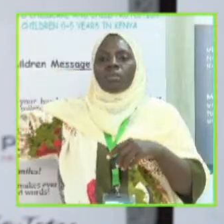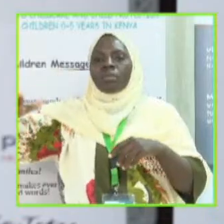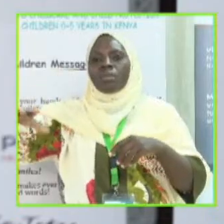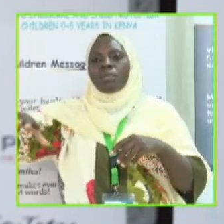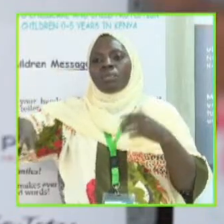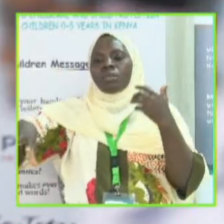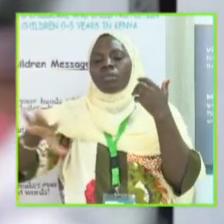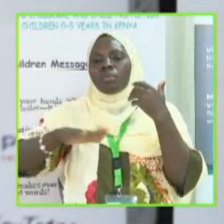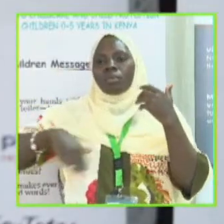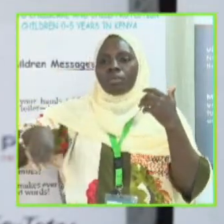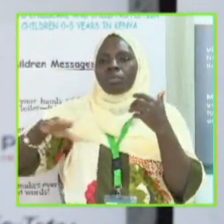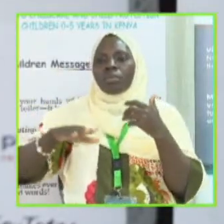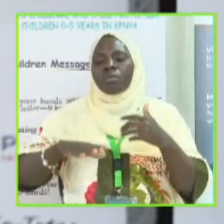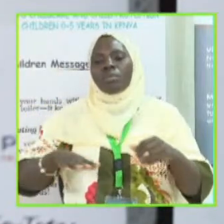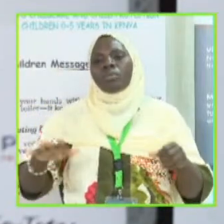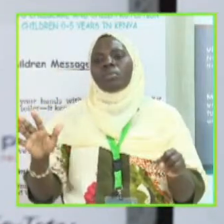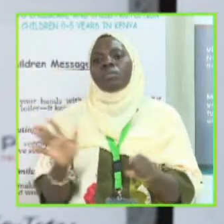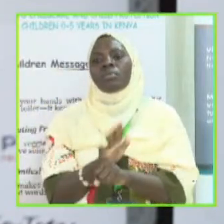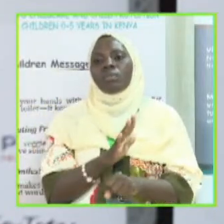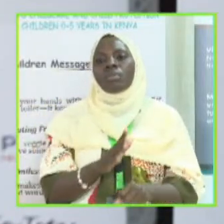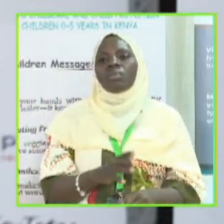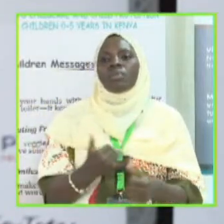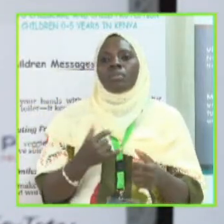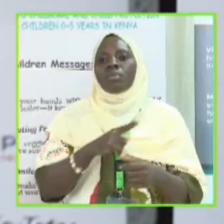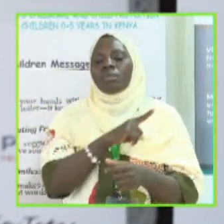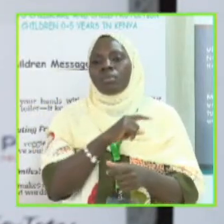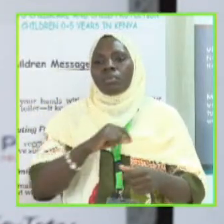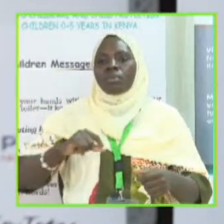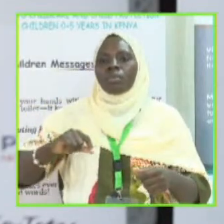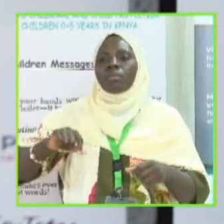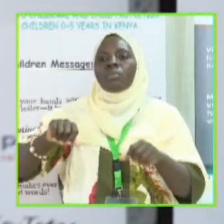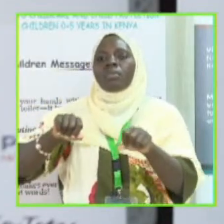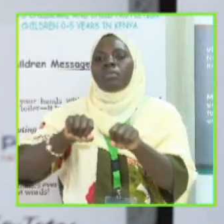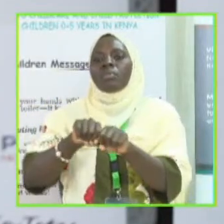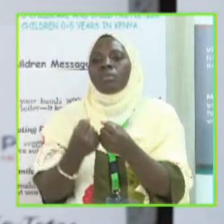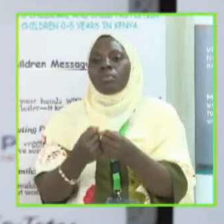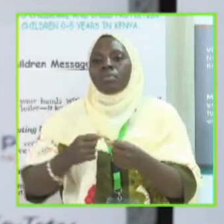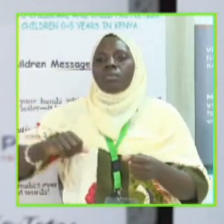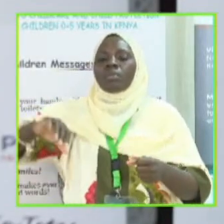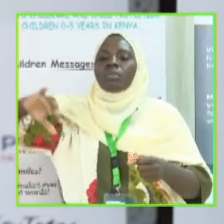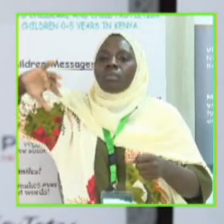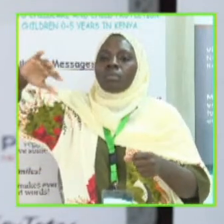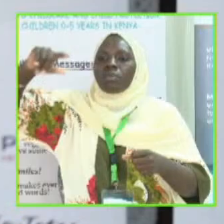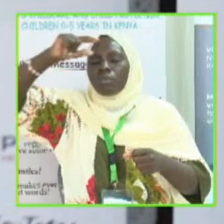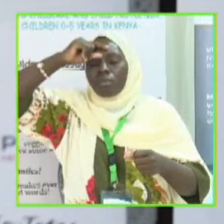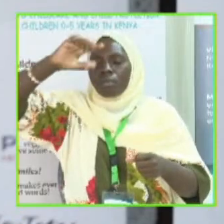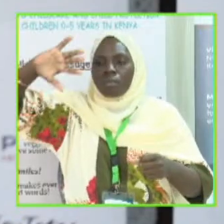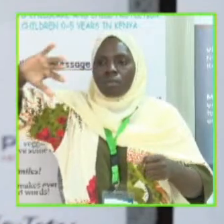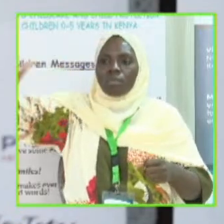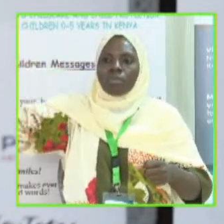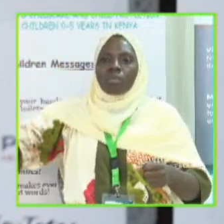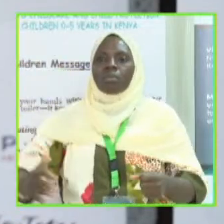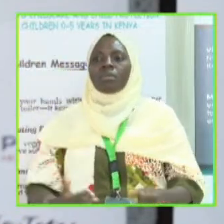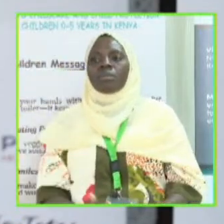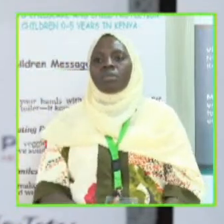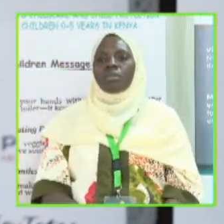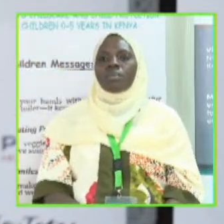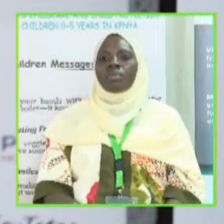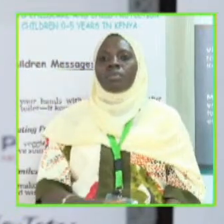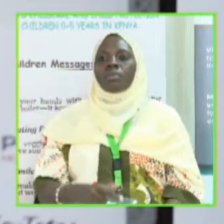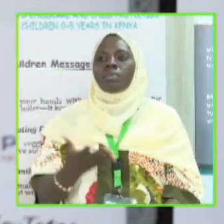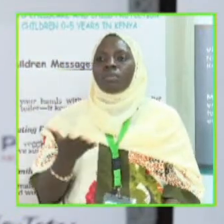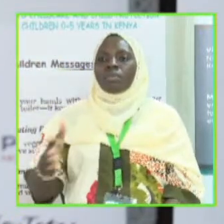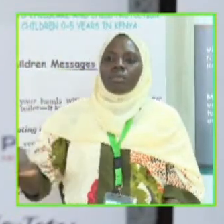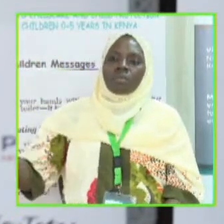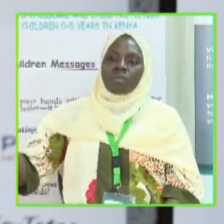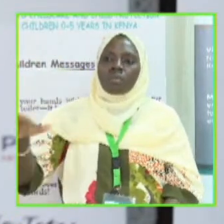because this is a devolved function, but when it comes to book sharing and storytelling, these components, subcomponents are